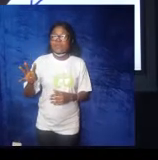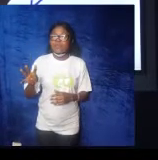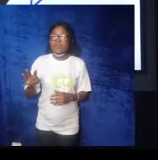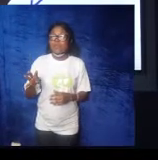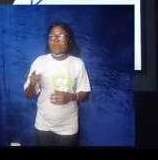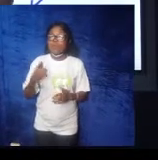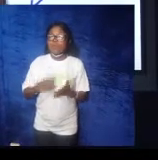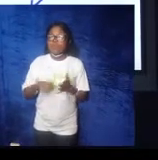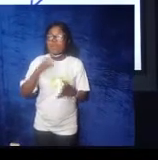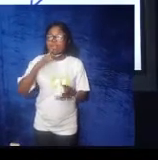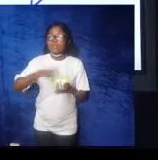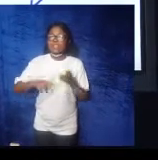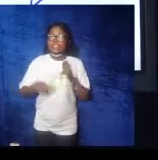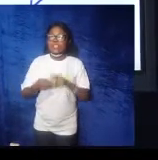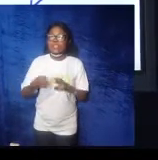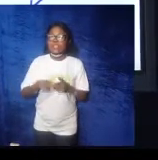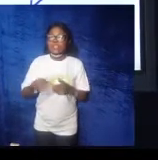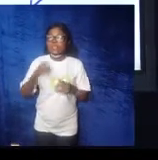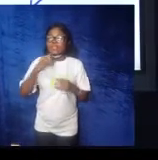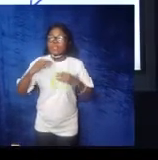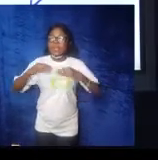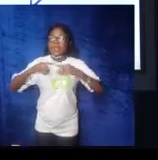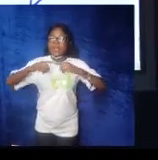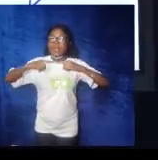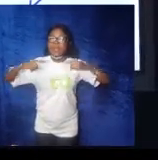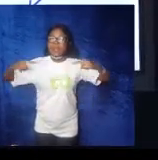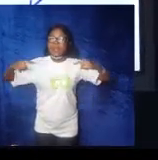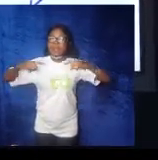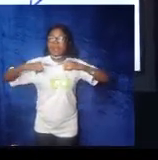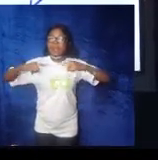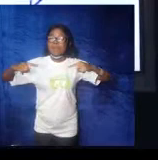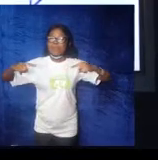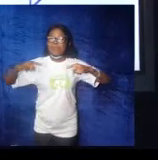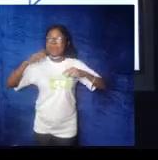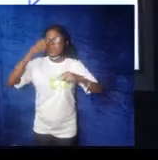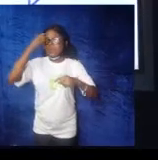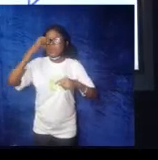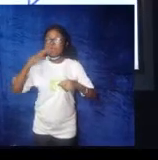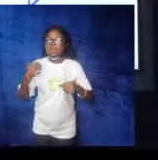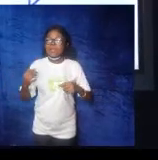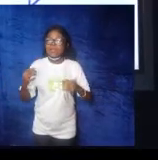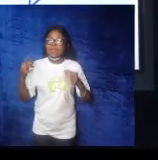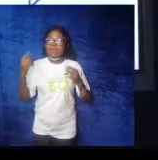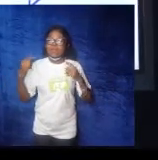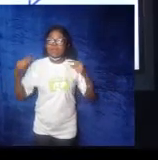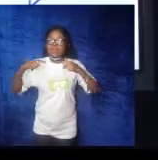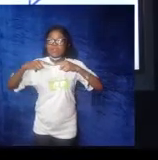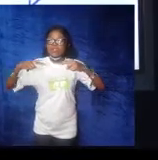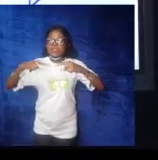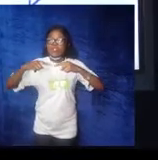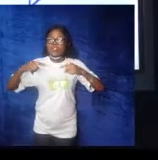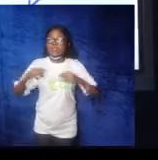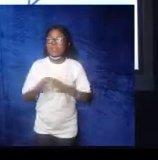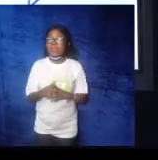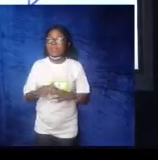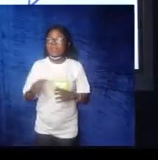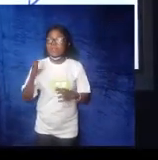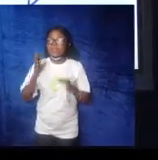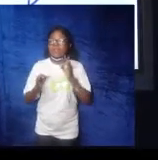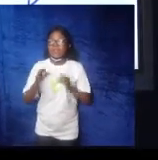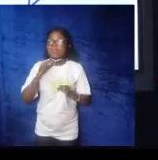this angle is 64. And what is the relationship? They are vertically opposite angles. They are facing each other.